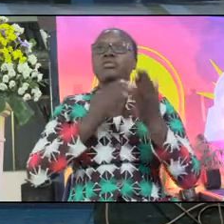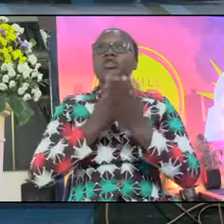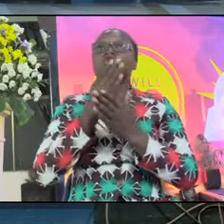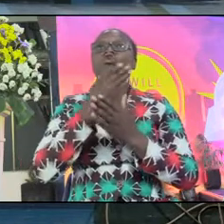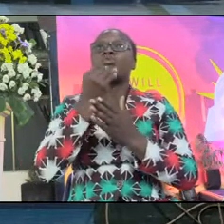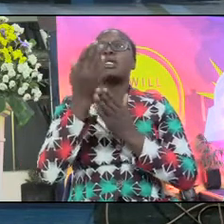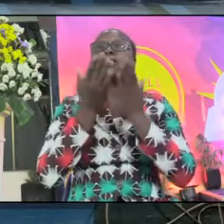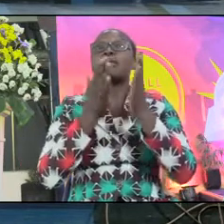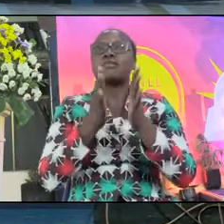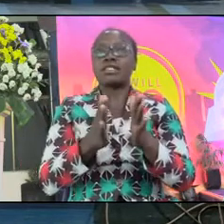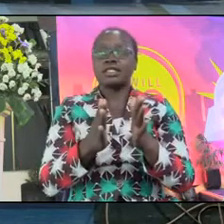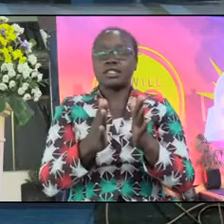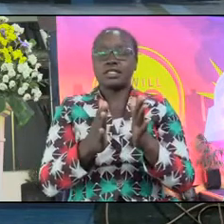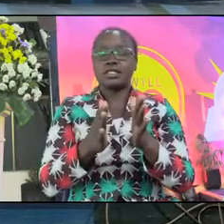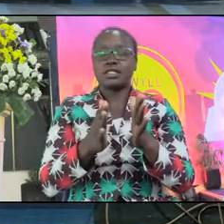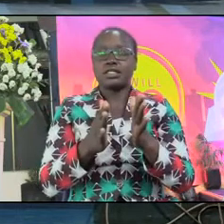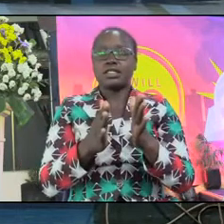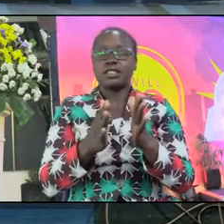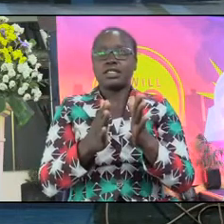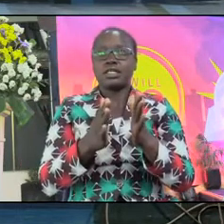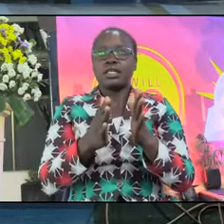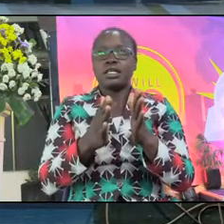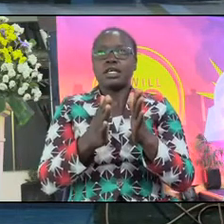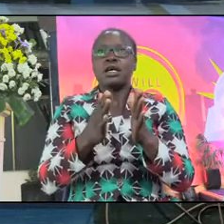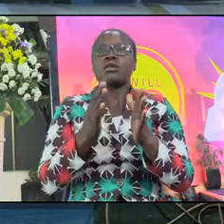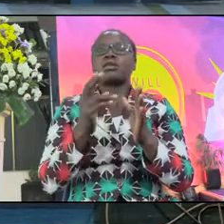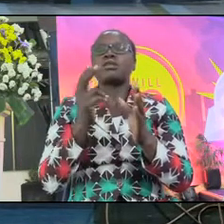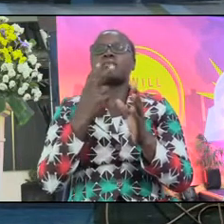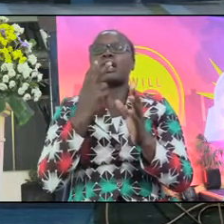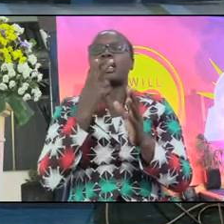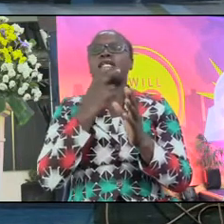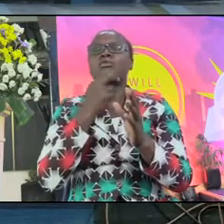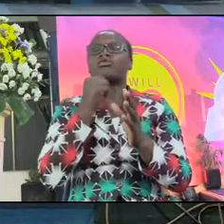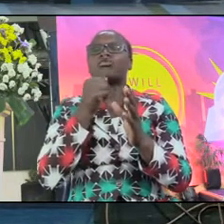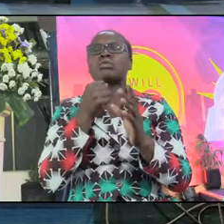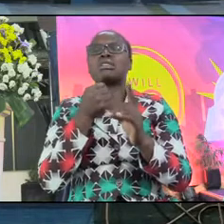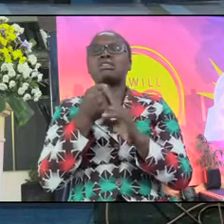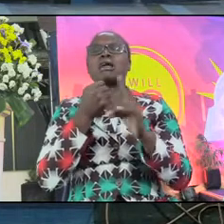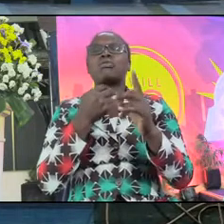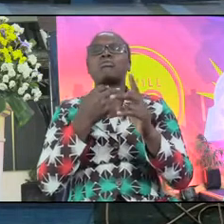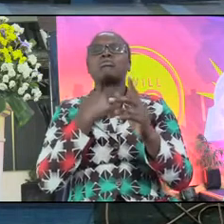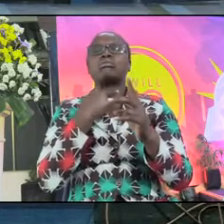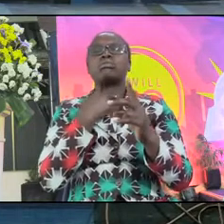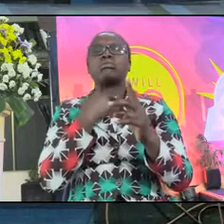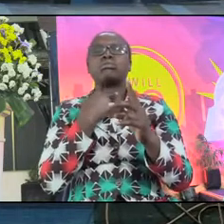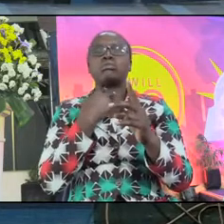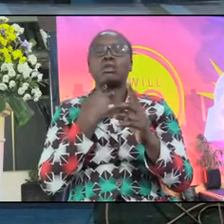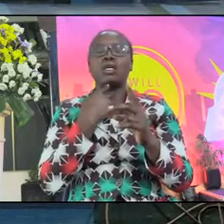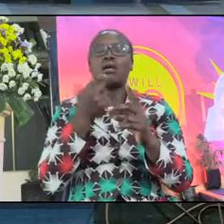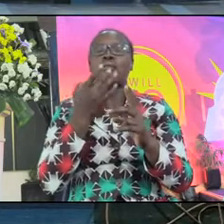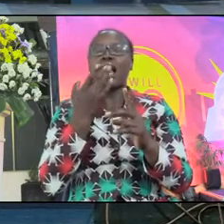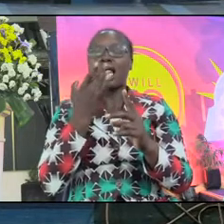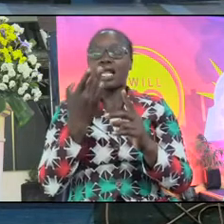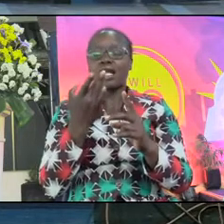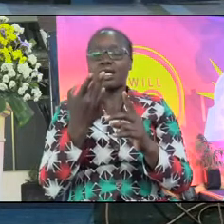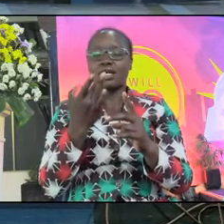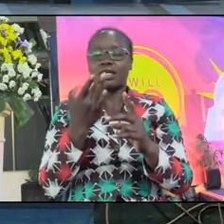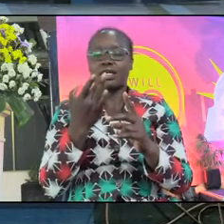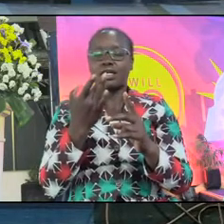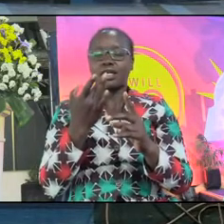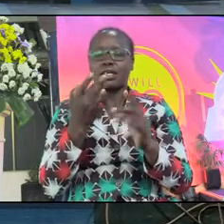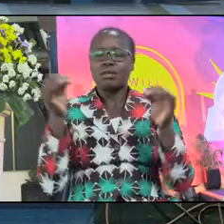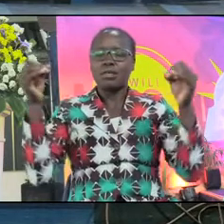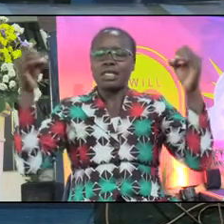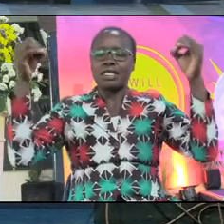your manservant. May my lips not stumble, my tongue